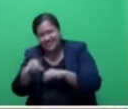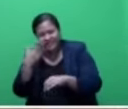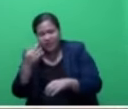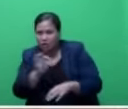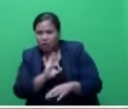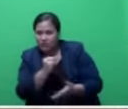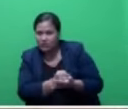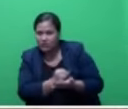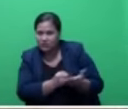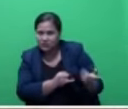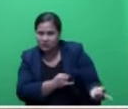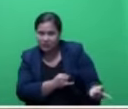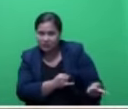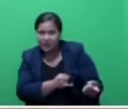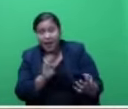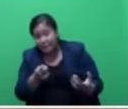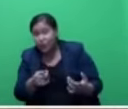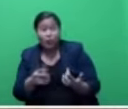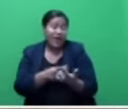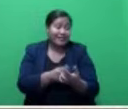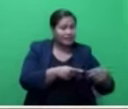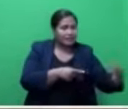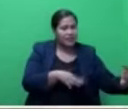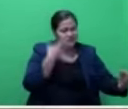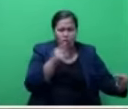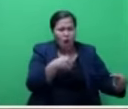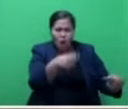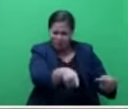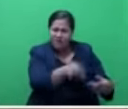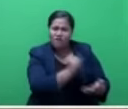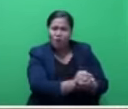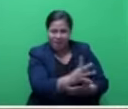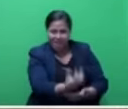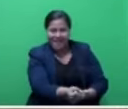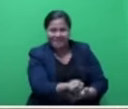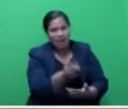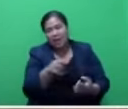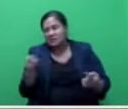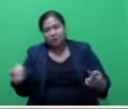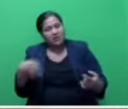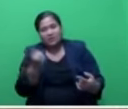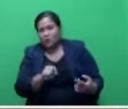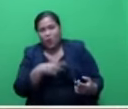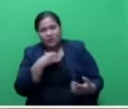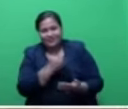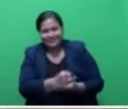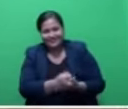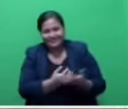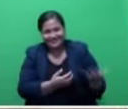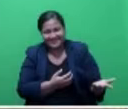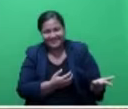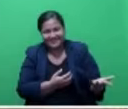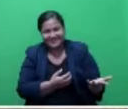cases, they find them guilty. And similarly, the judges, whether it's maybe the mood of the day, they may go